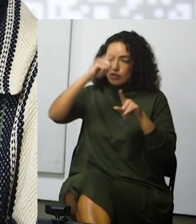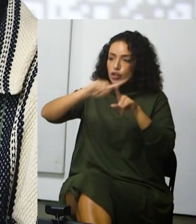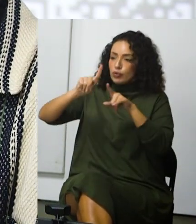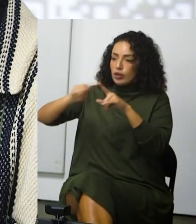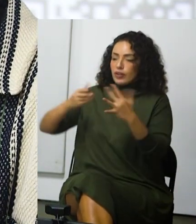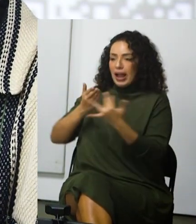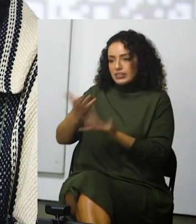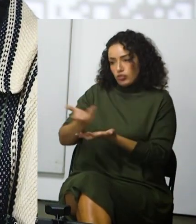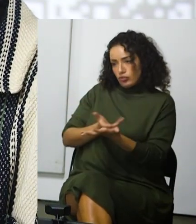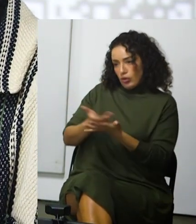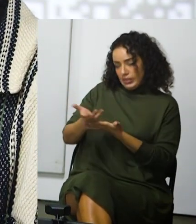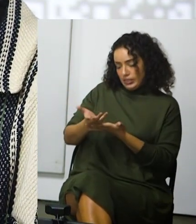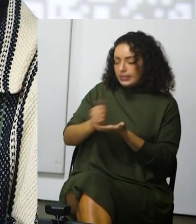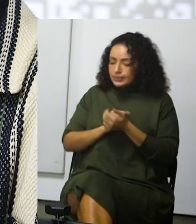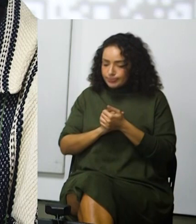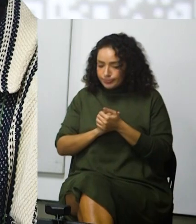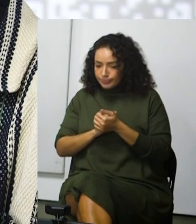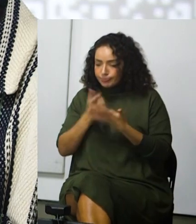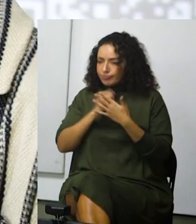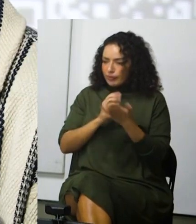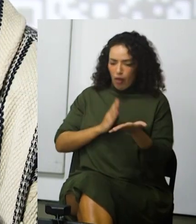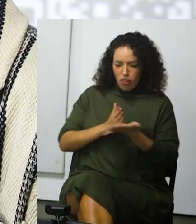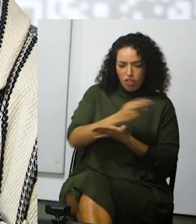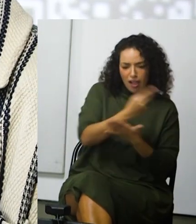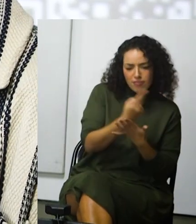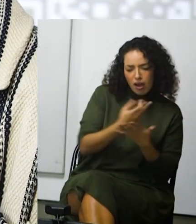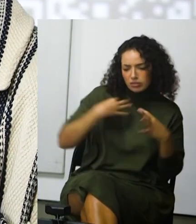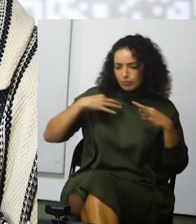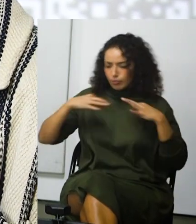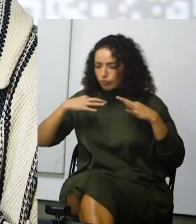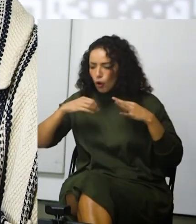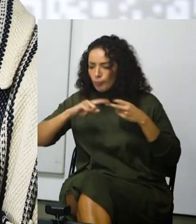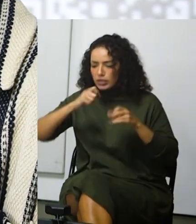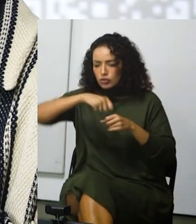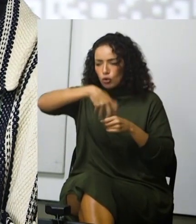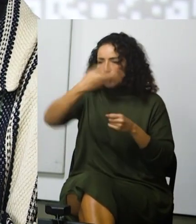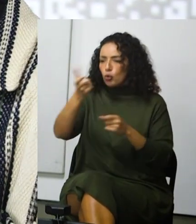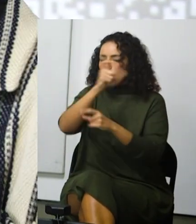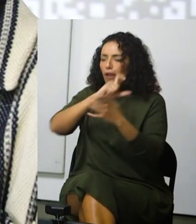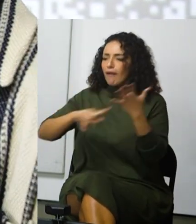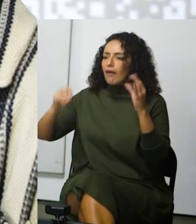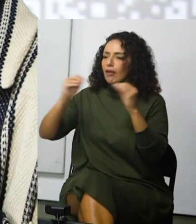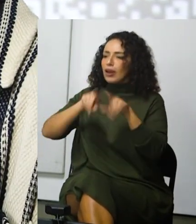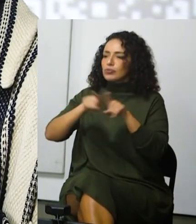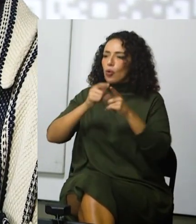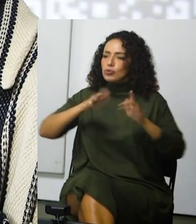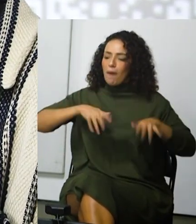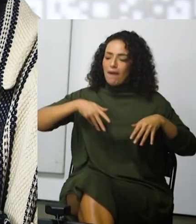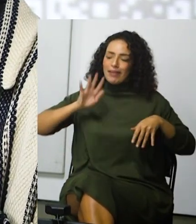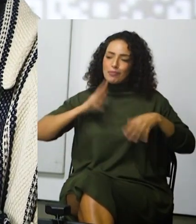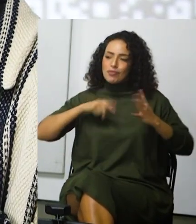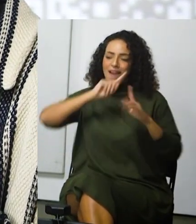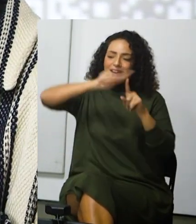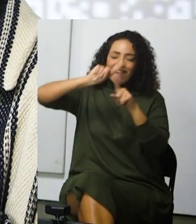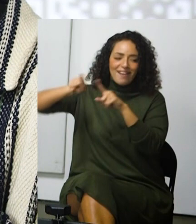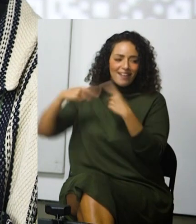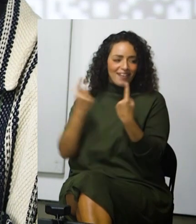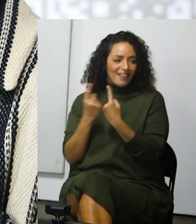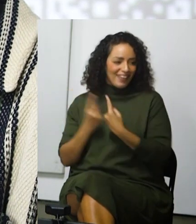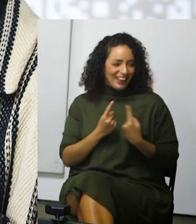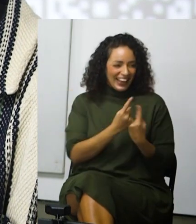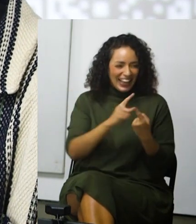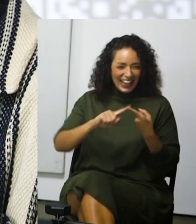forms from live art, performance art, and queer club/cabaret. The work they make predominantly surrounds